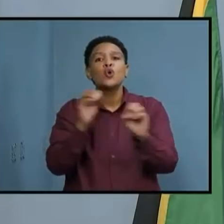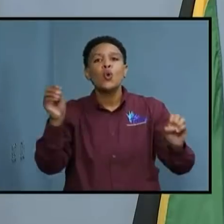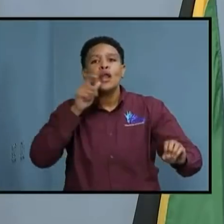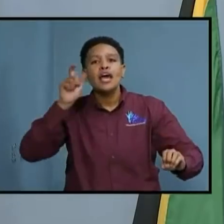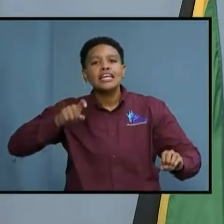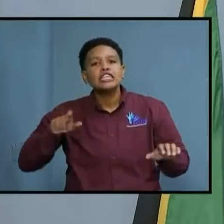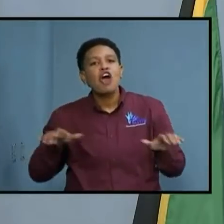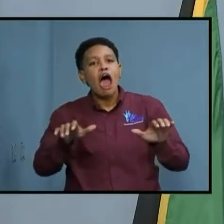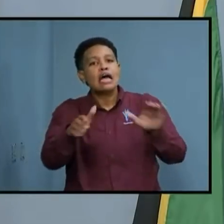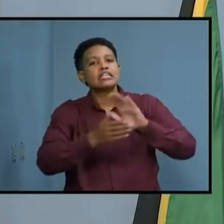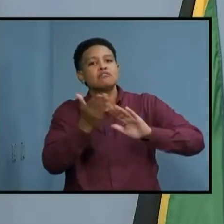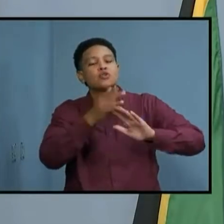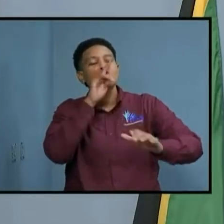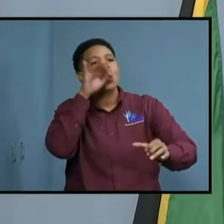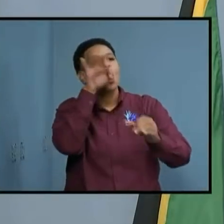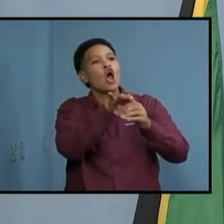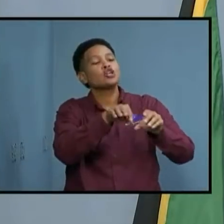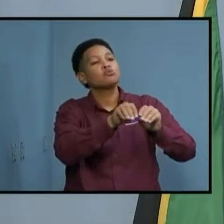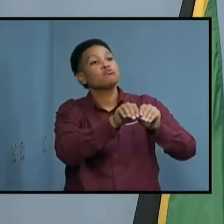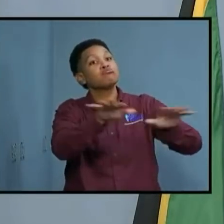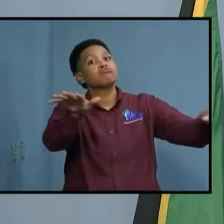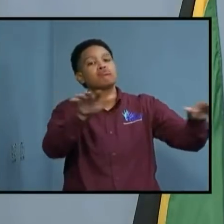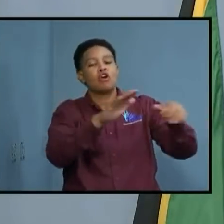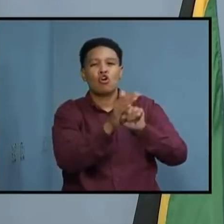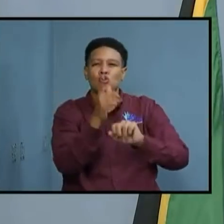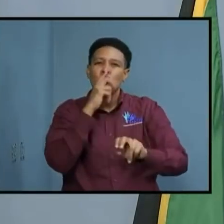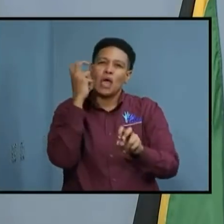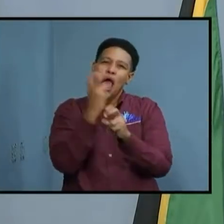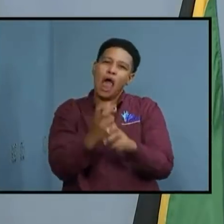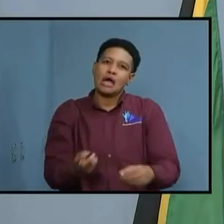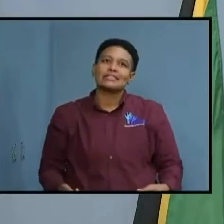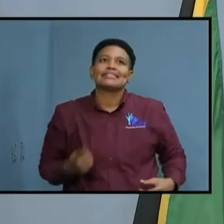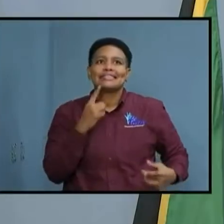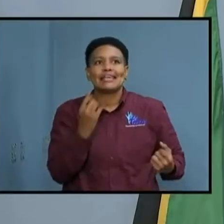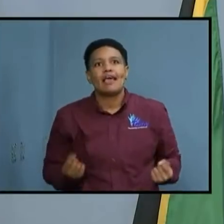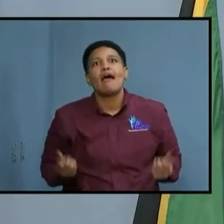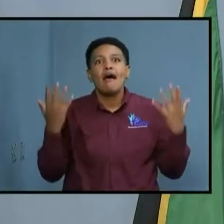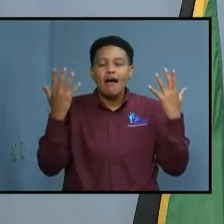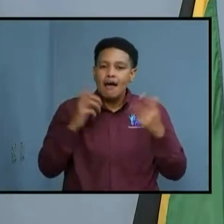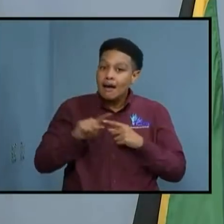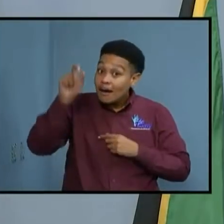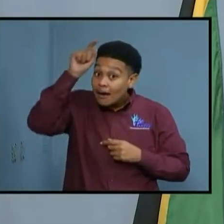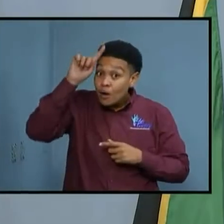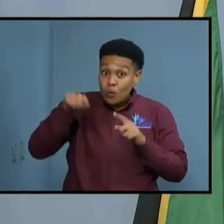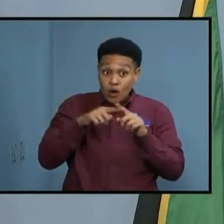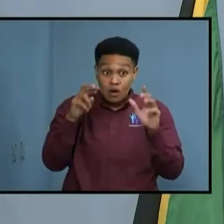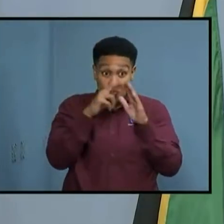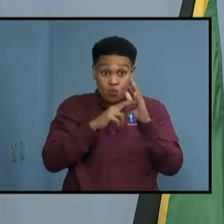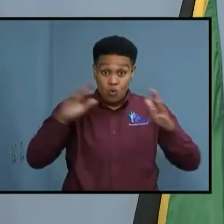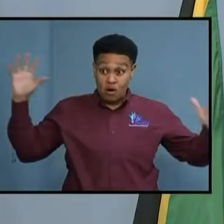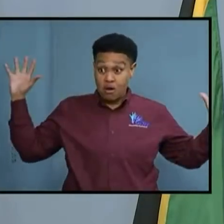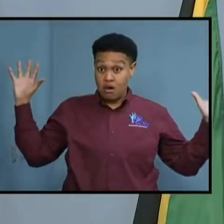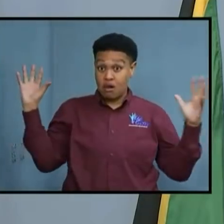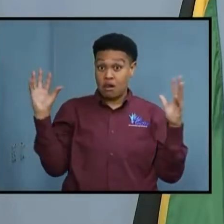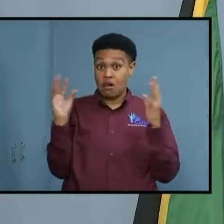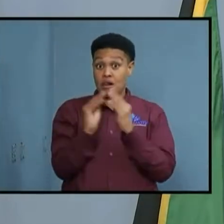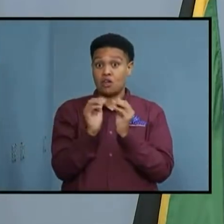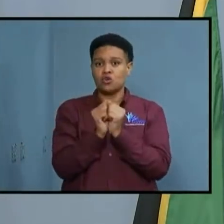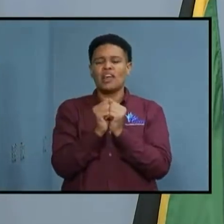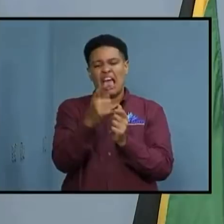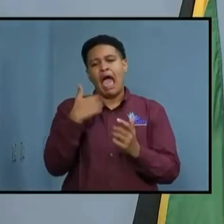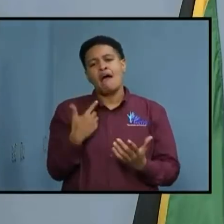unnecessary activities that could contribute to spread. So it's hard to quantify, but when you put all the measures together, it does have the desired